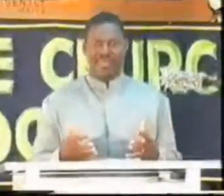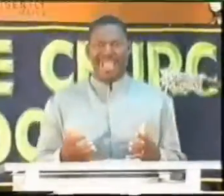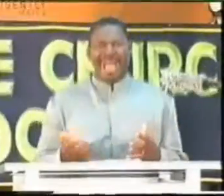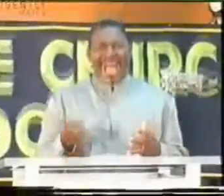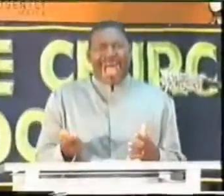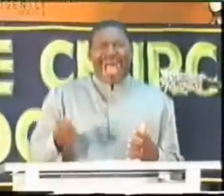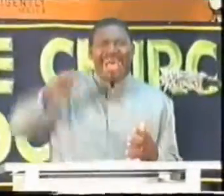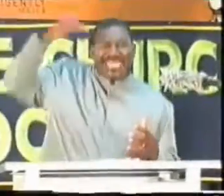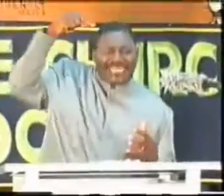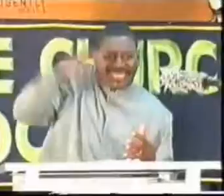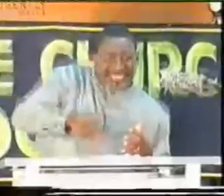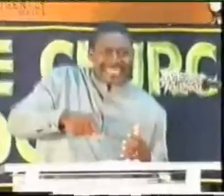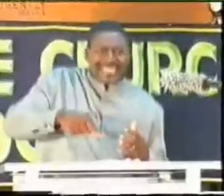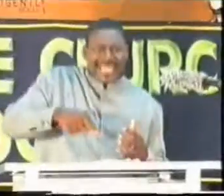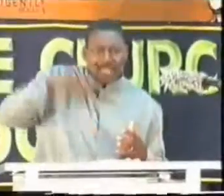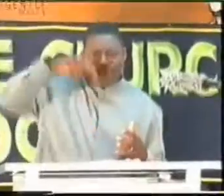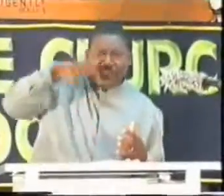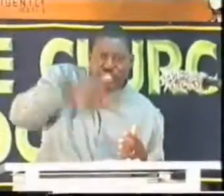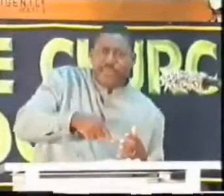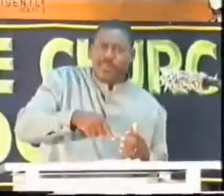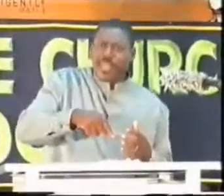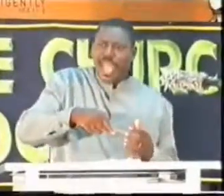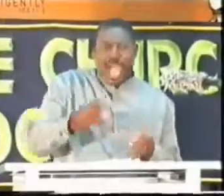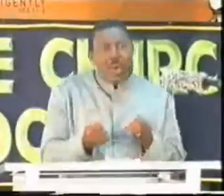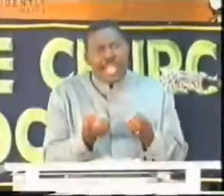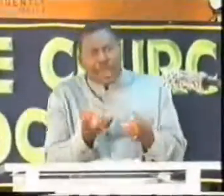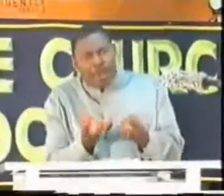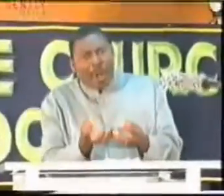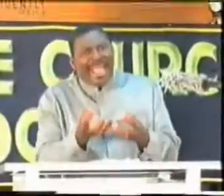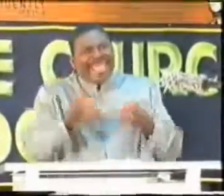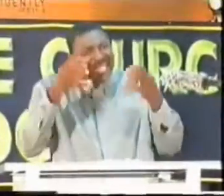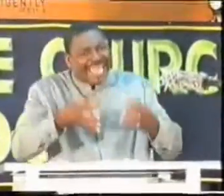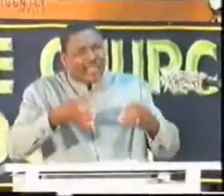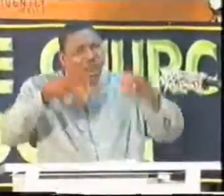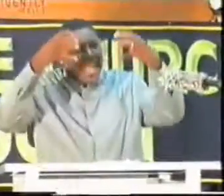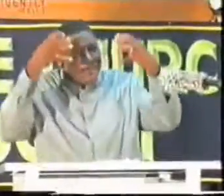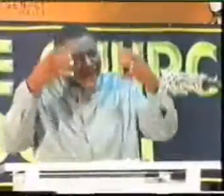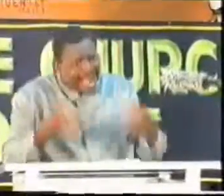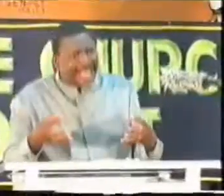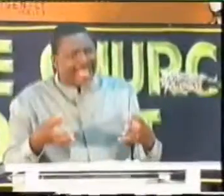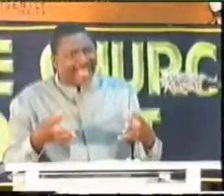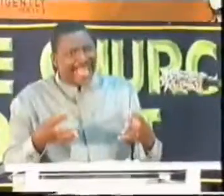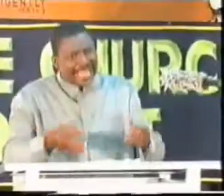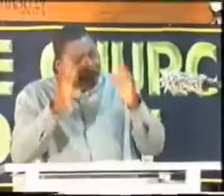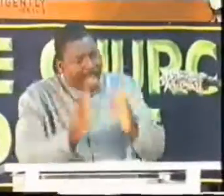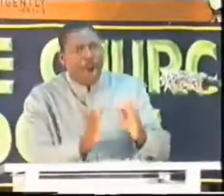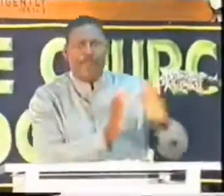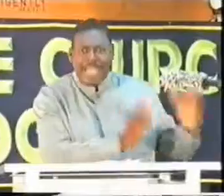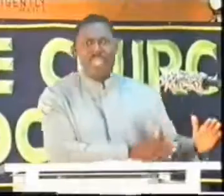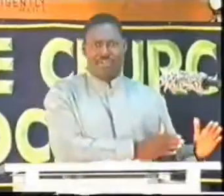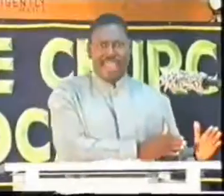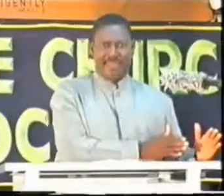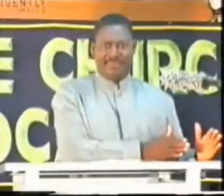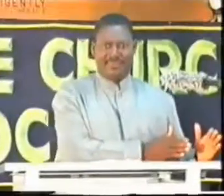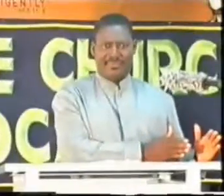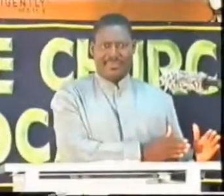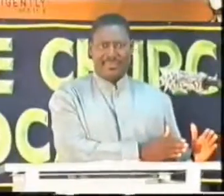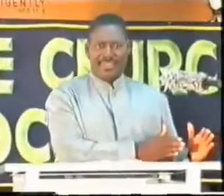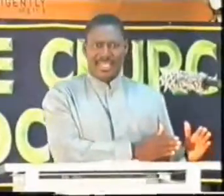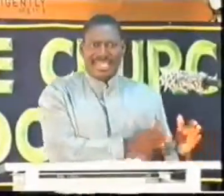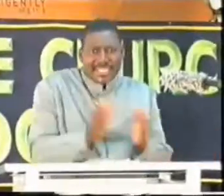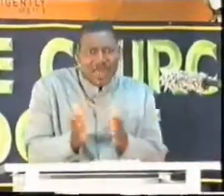Lewi ekwanso asofudie no under that asofudie no ene onyankopon ede tithe ho emra